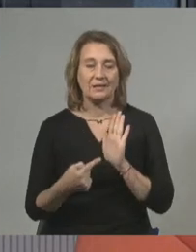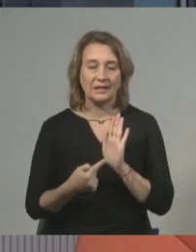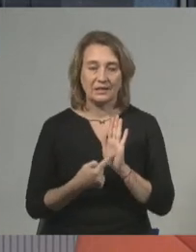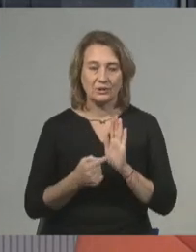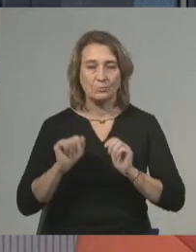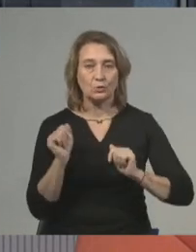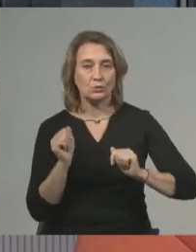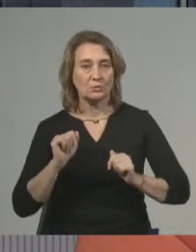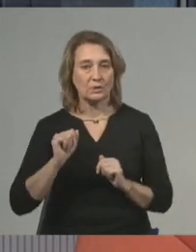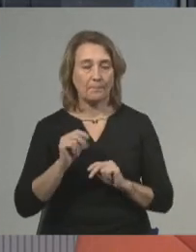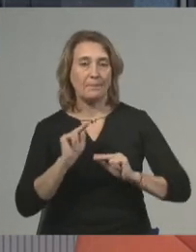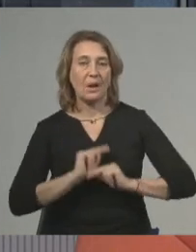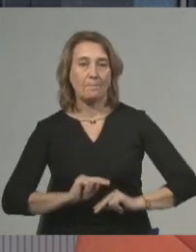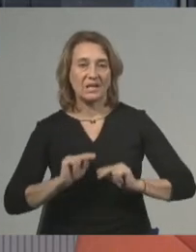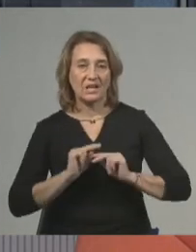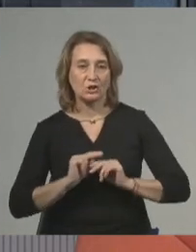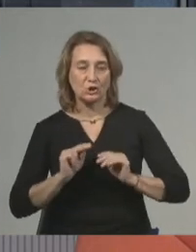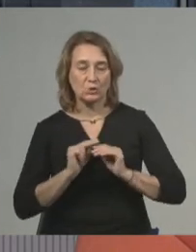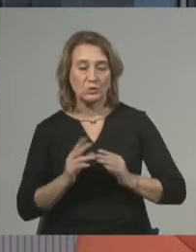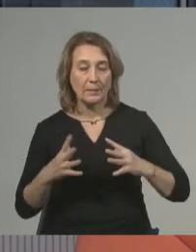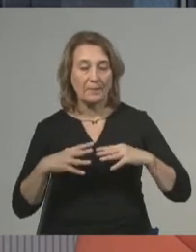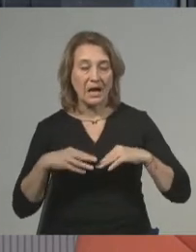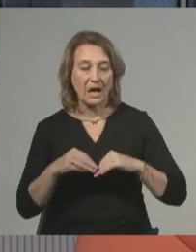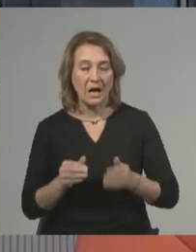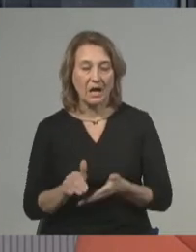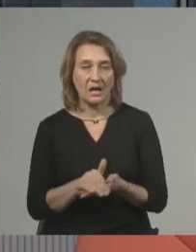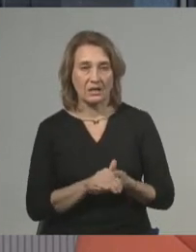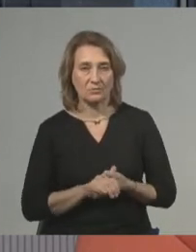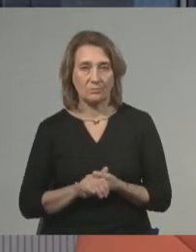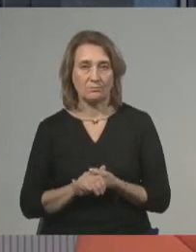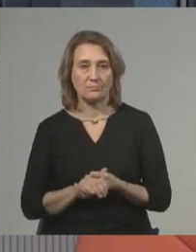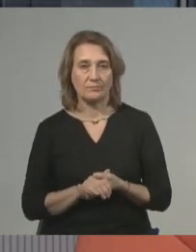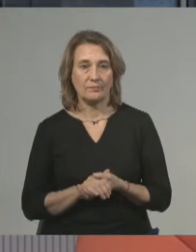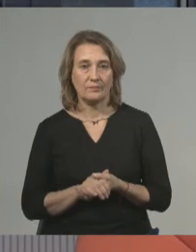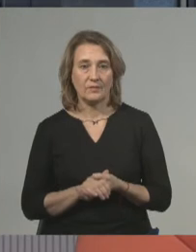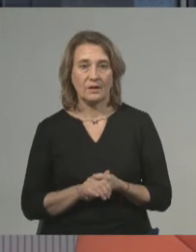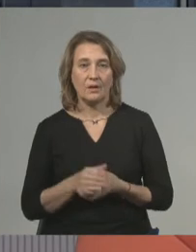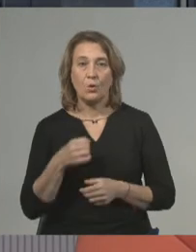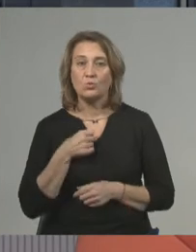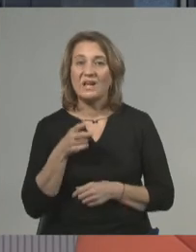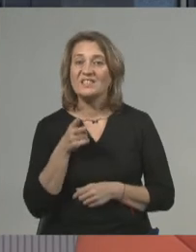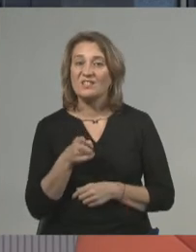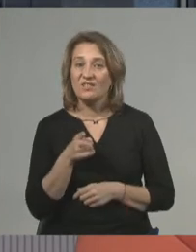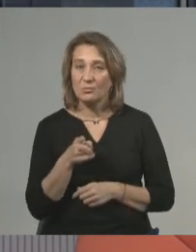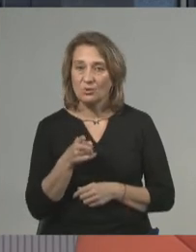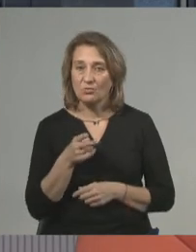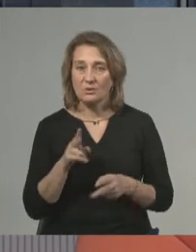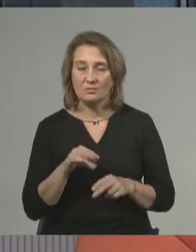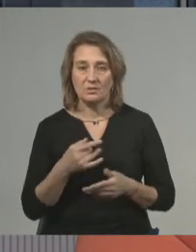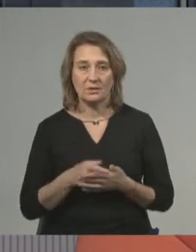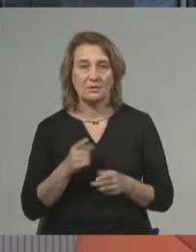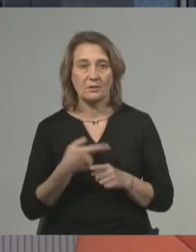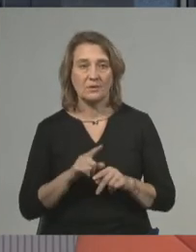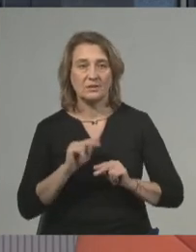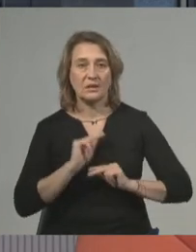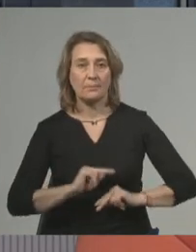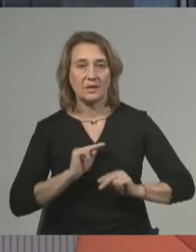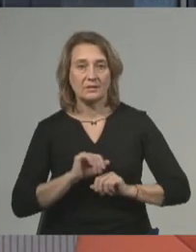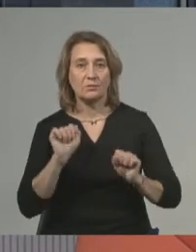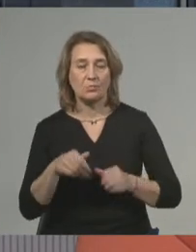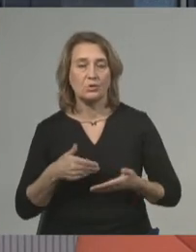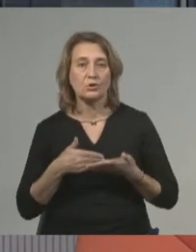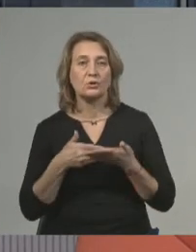working together across borders can we really start to ask those questions that we know deep down that we need to start asking more